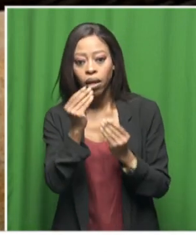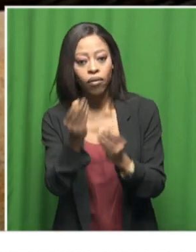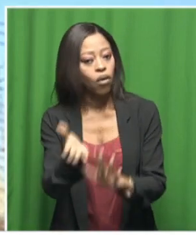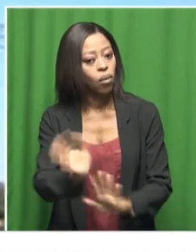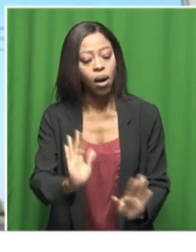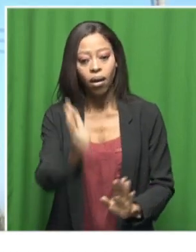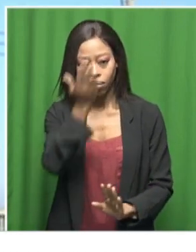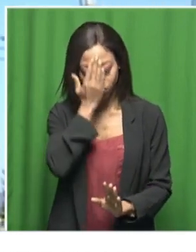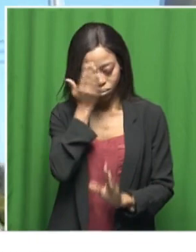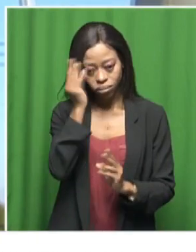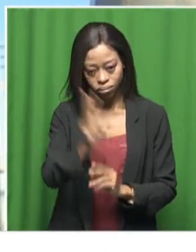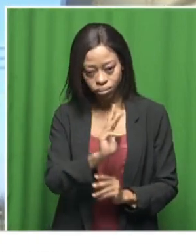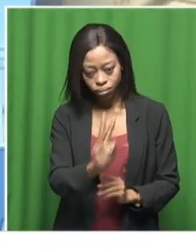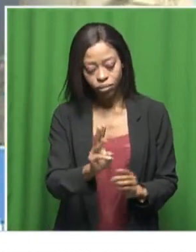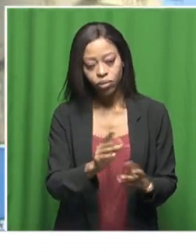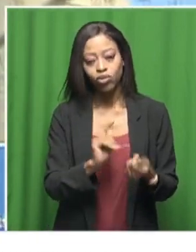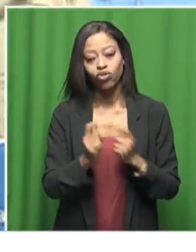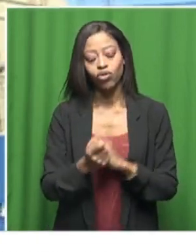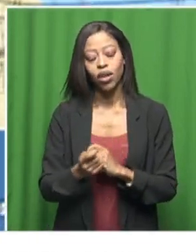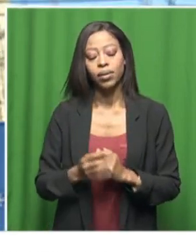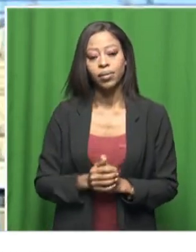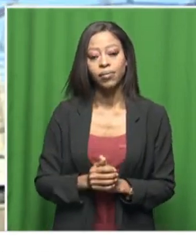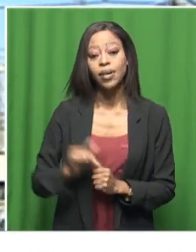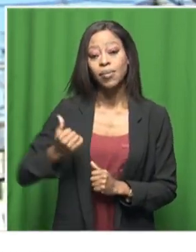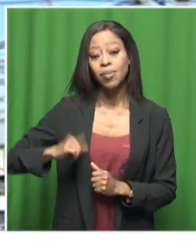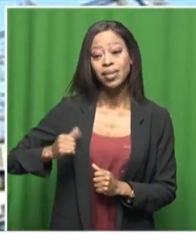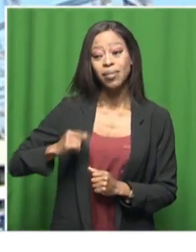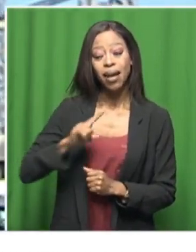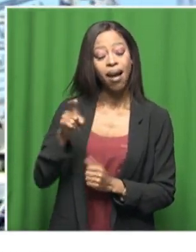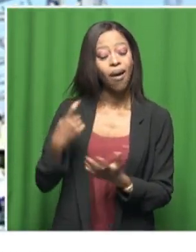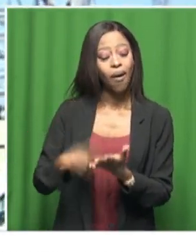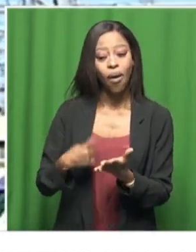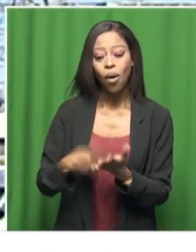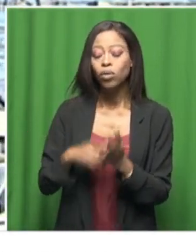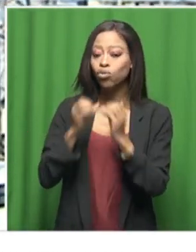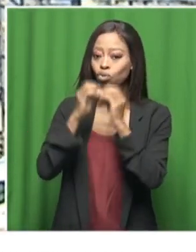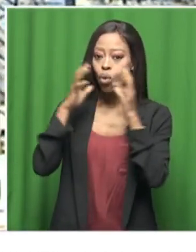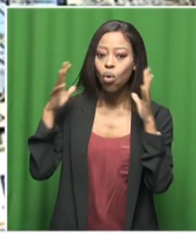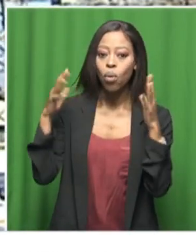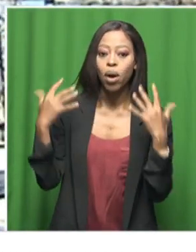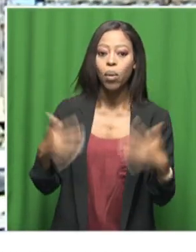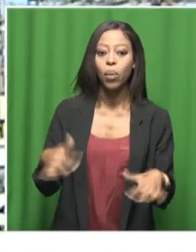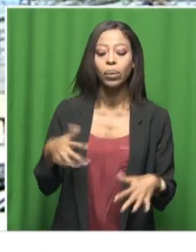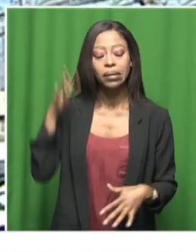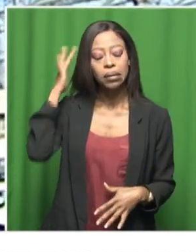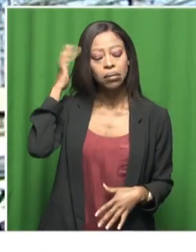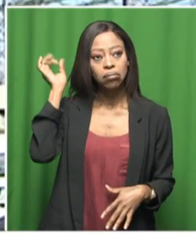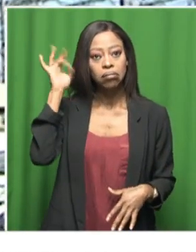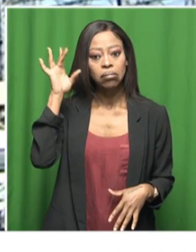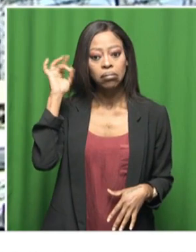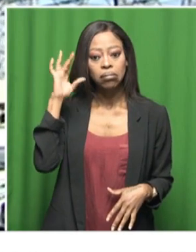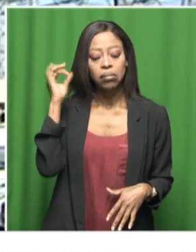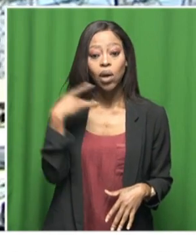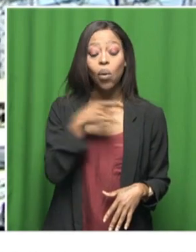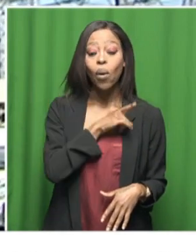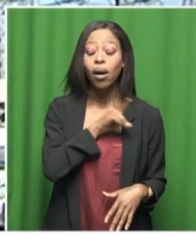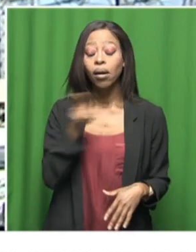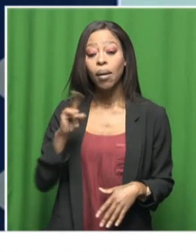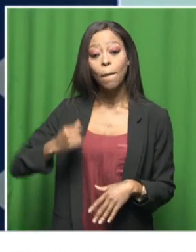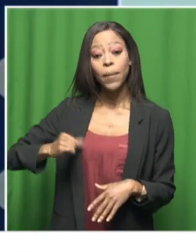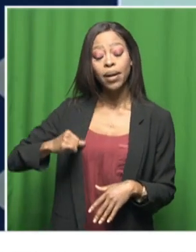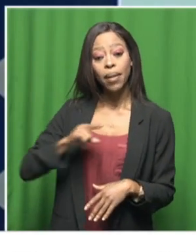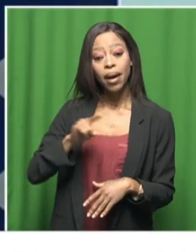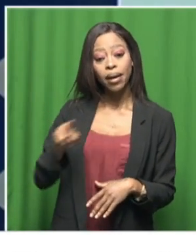week to come. Municipal debt remains a major headache for the power utility. Eskom says while it understands that